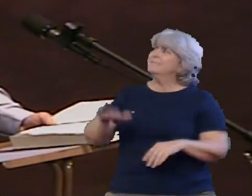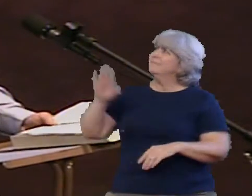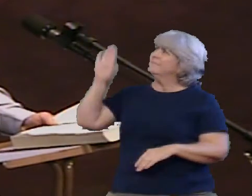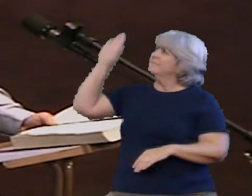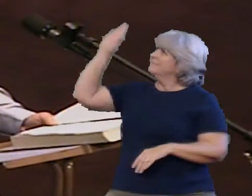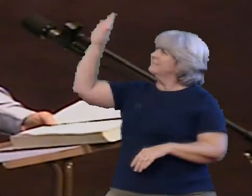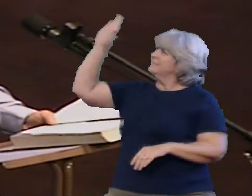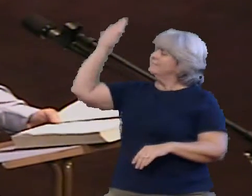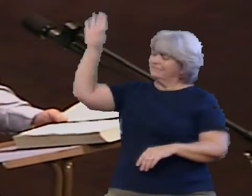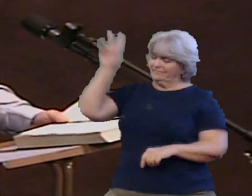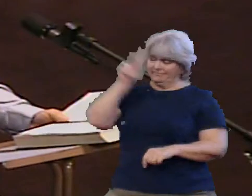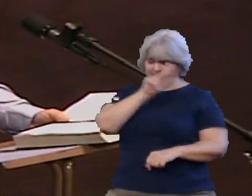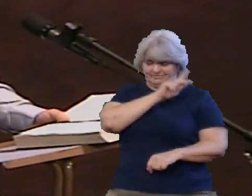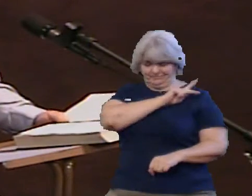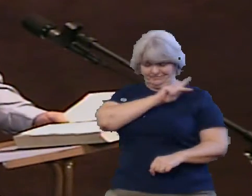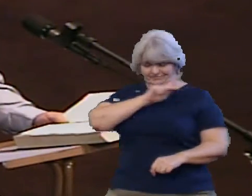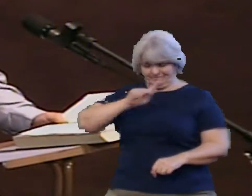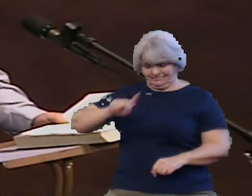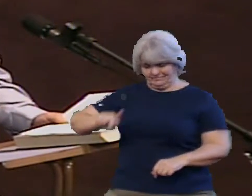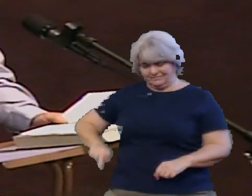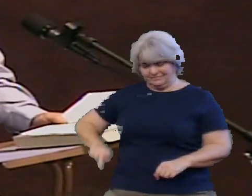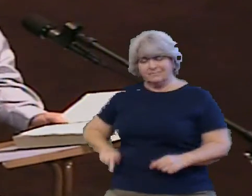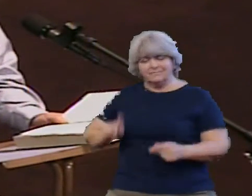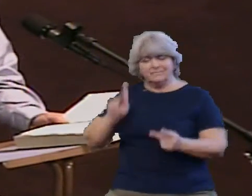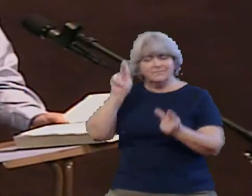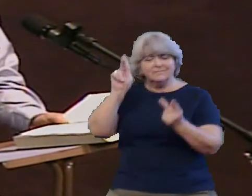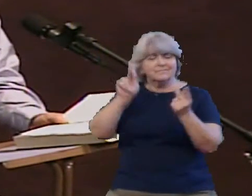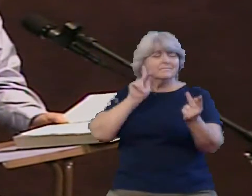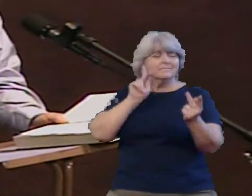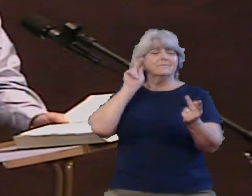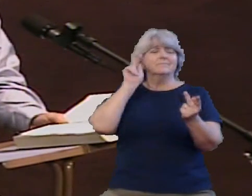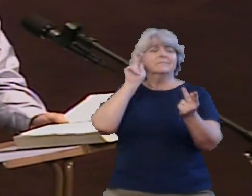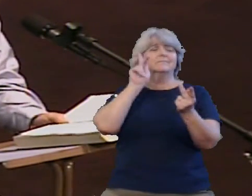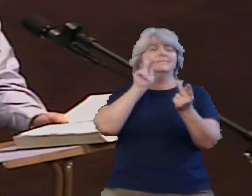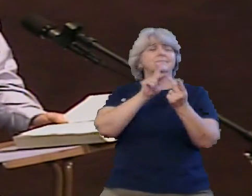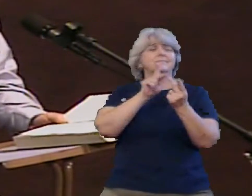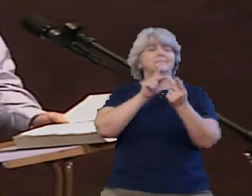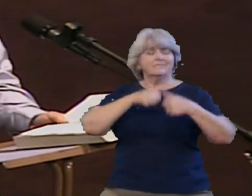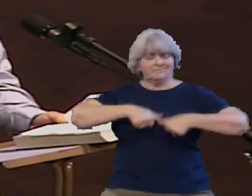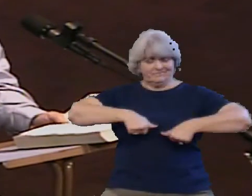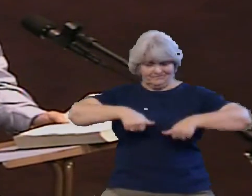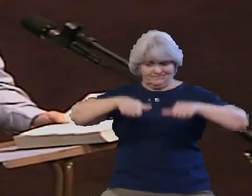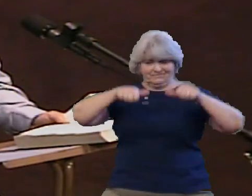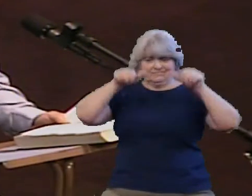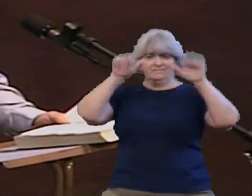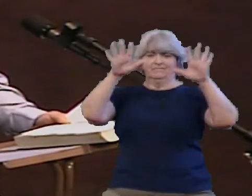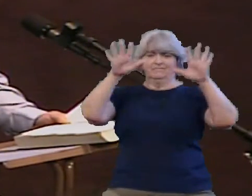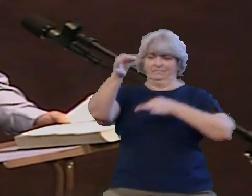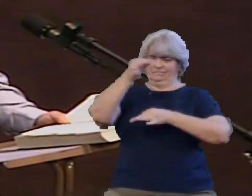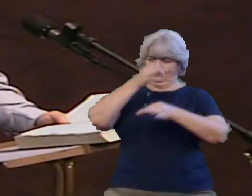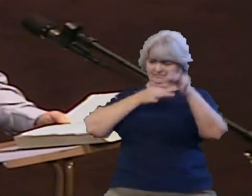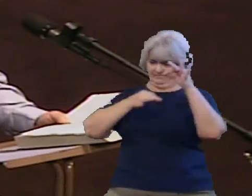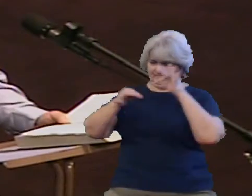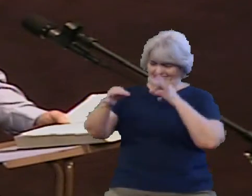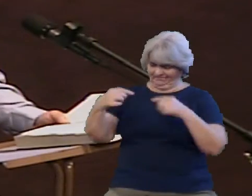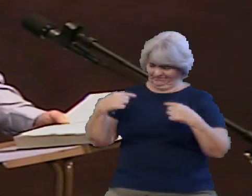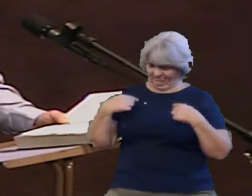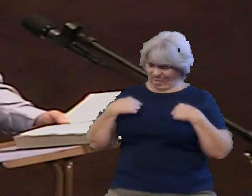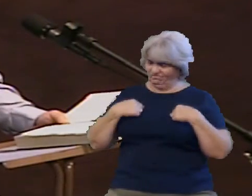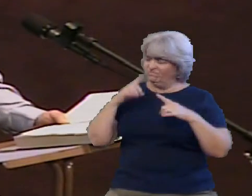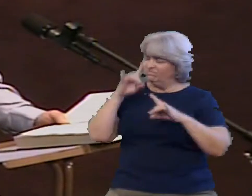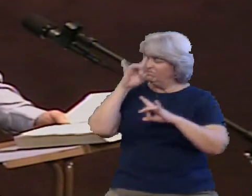die? Would he devote that sacred head for such